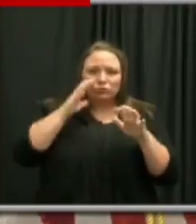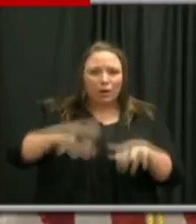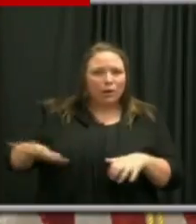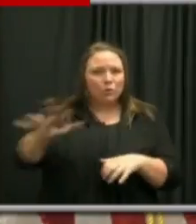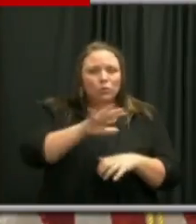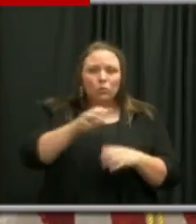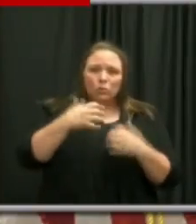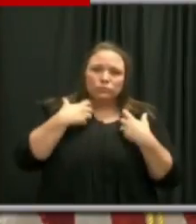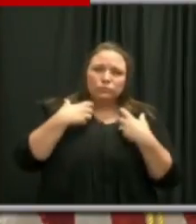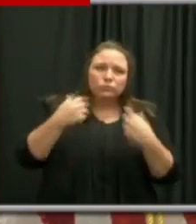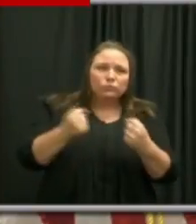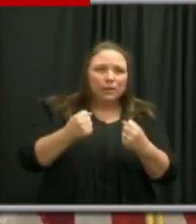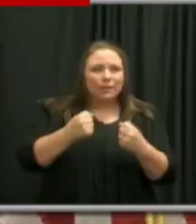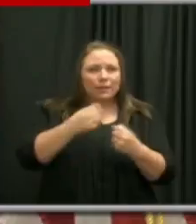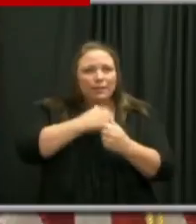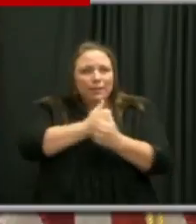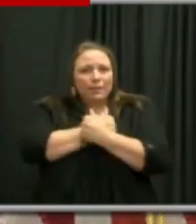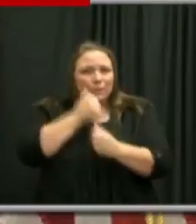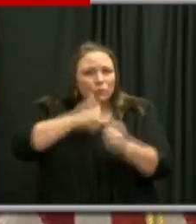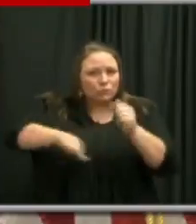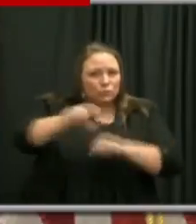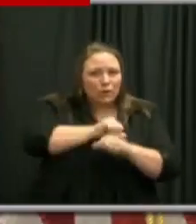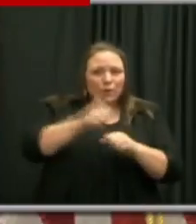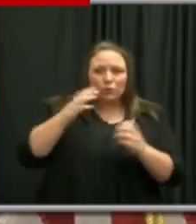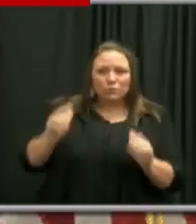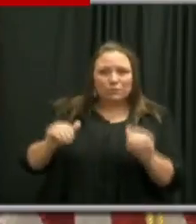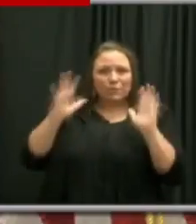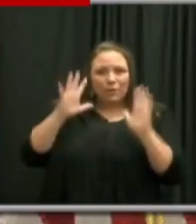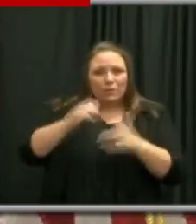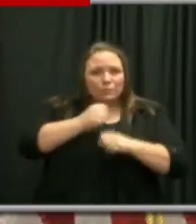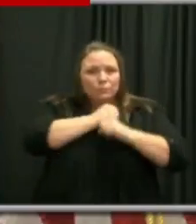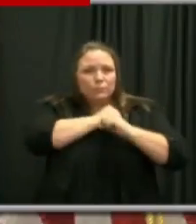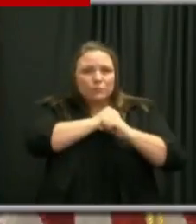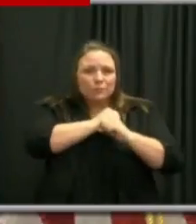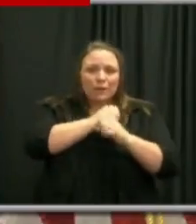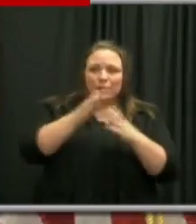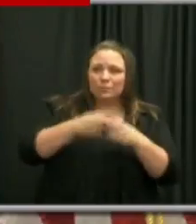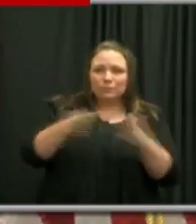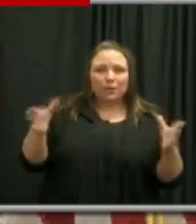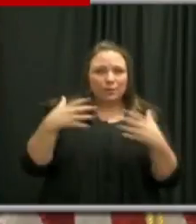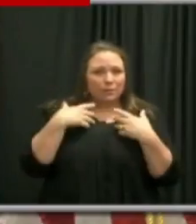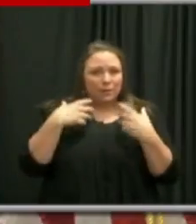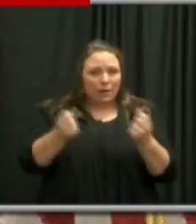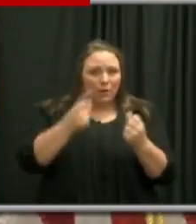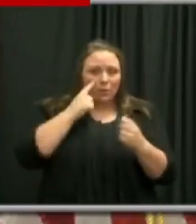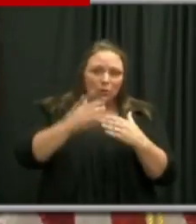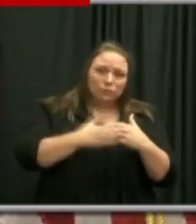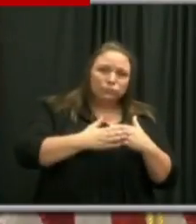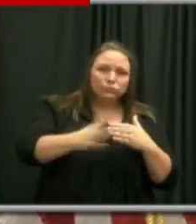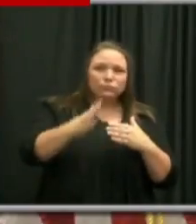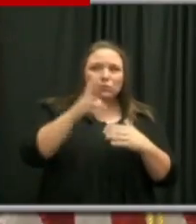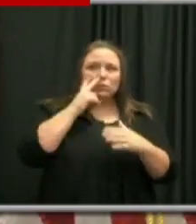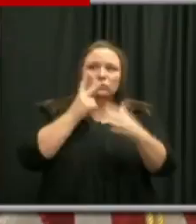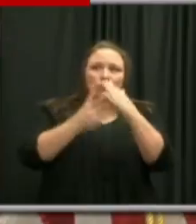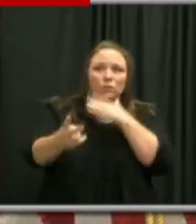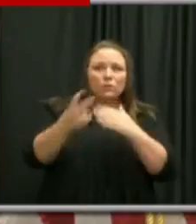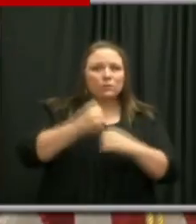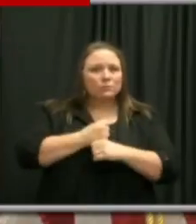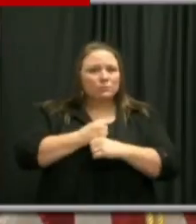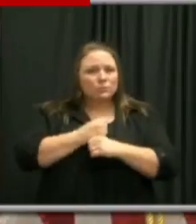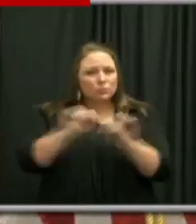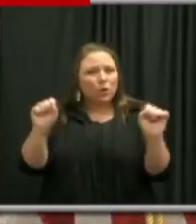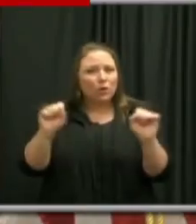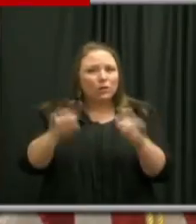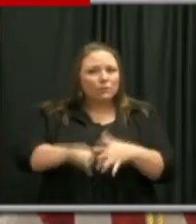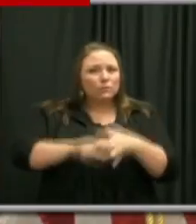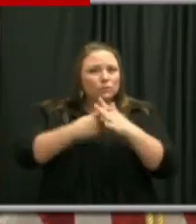sacrifices that have been made to protect public health as we look forward to safely restarting our economy.